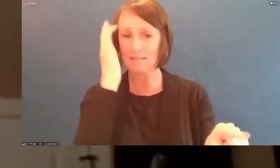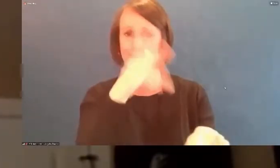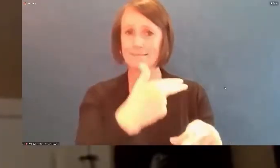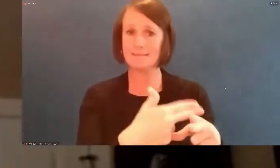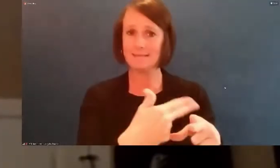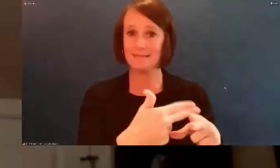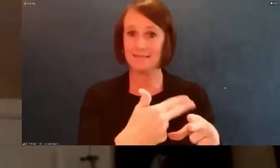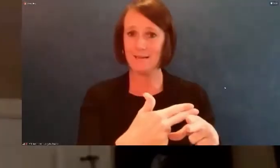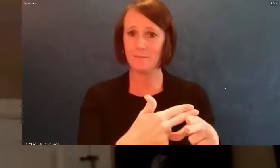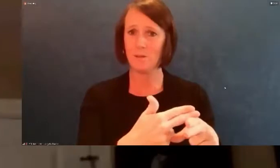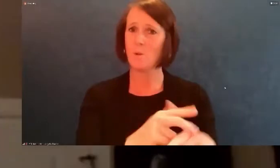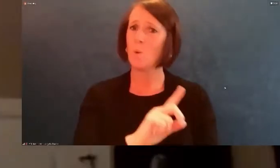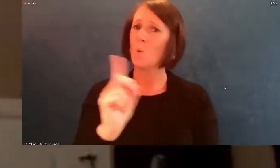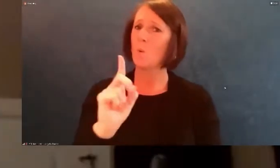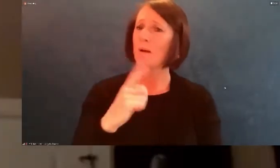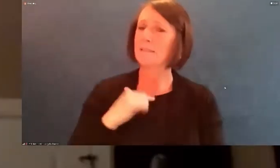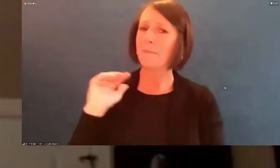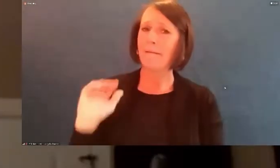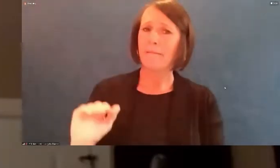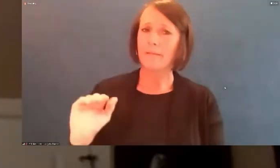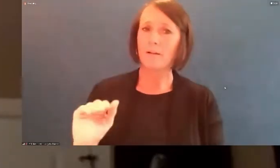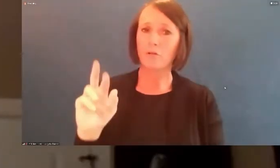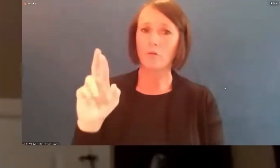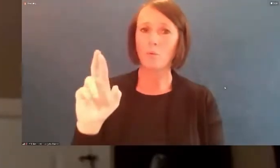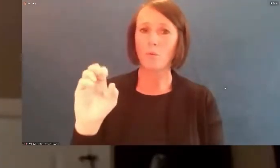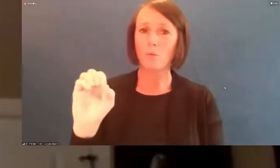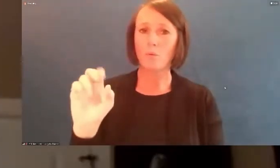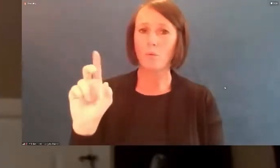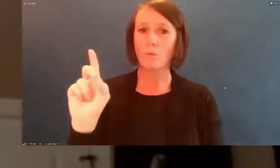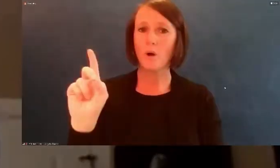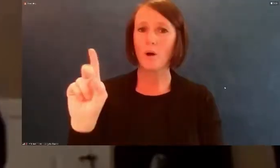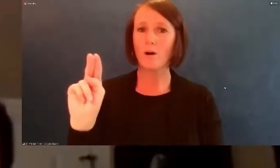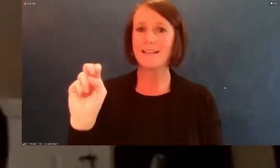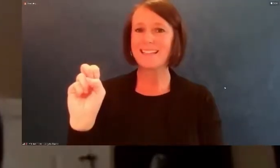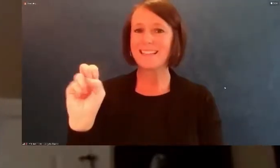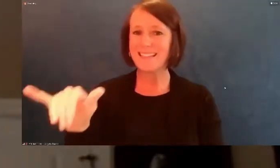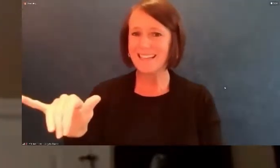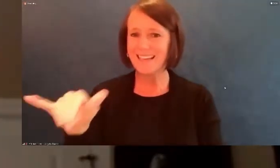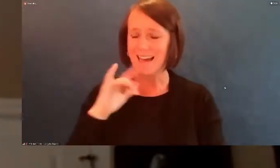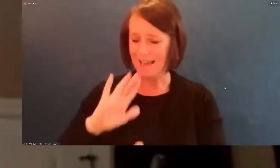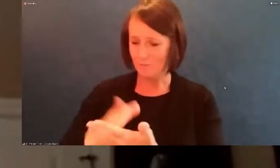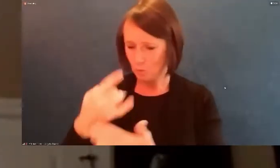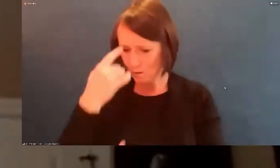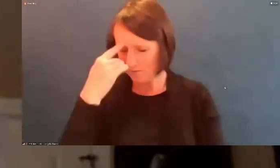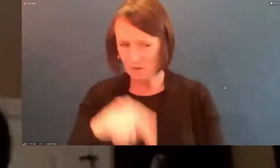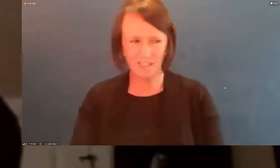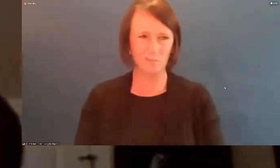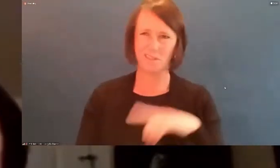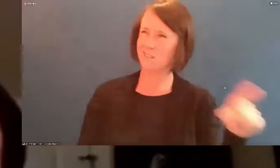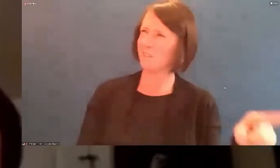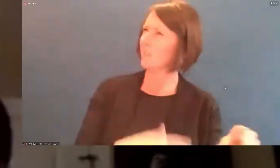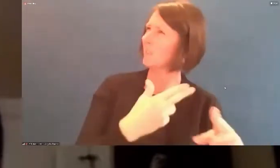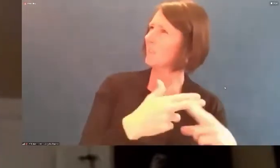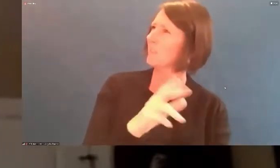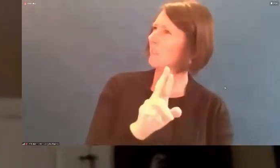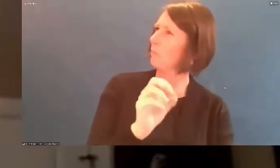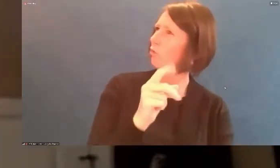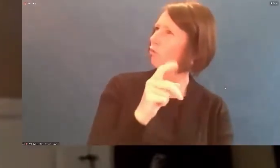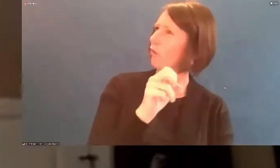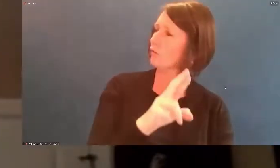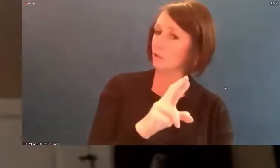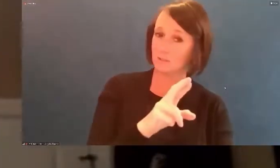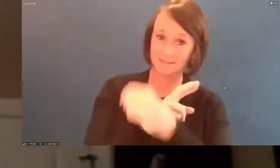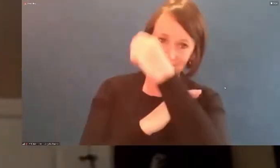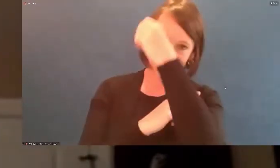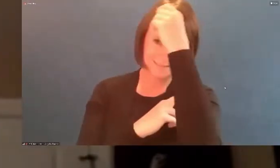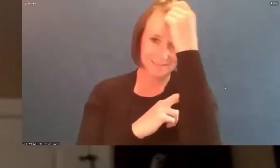He'd say, "Where's my little Rodney? I want to see Rodney. I've got to cook for Rodney this morning." Well, when you're a big brother, it's